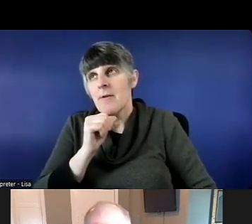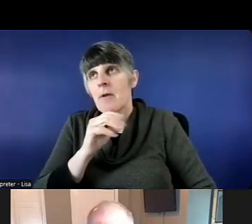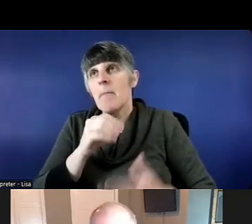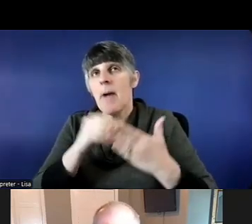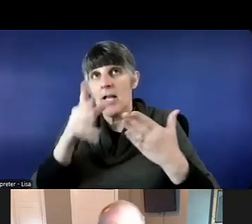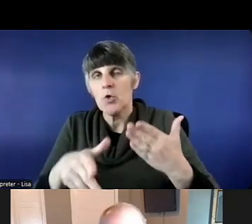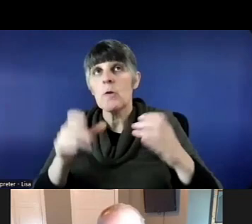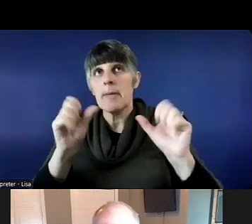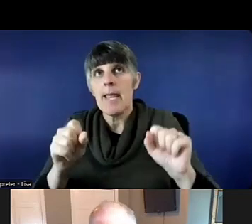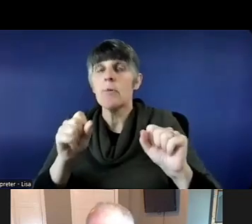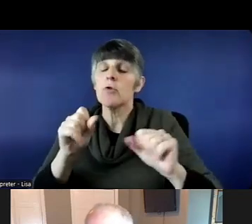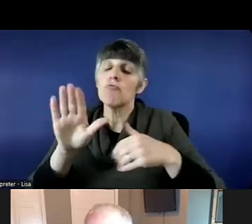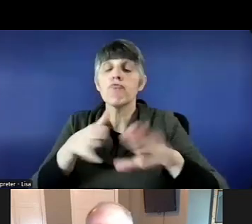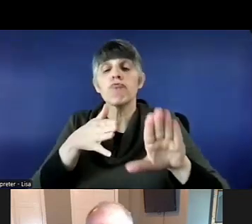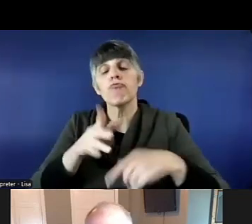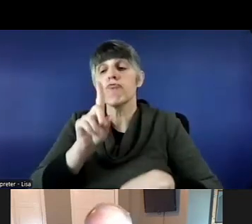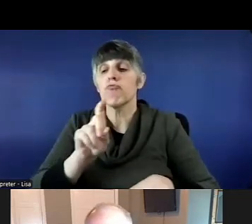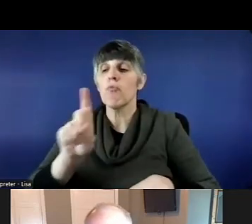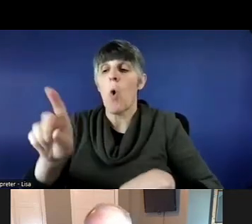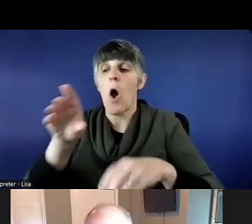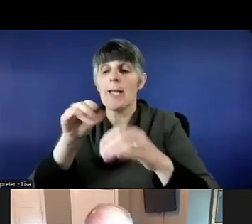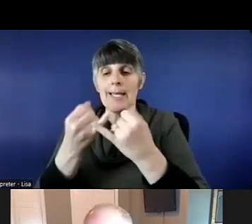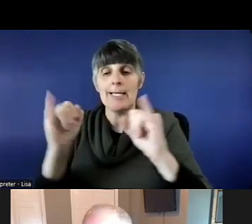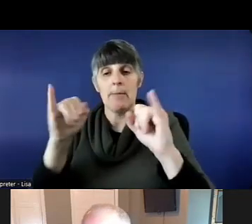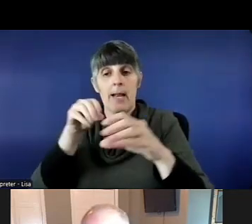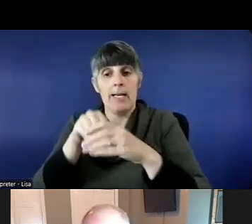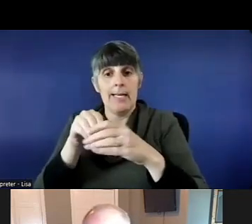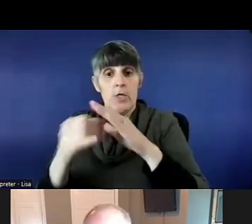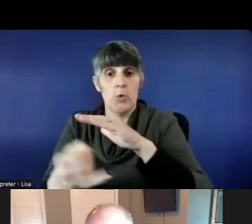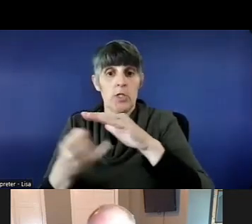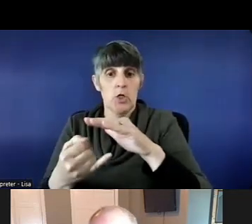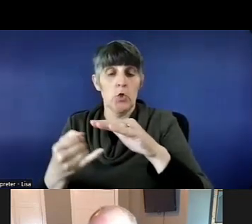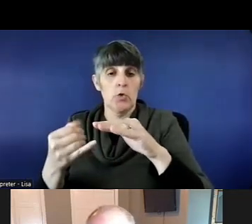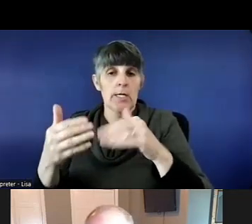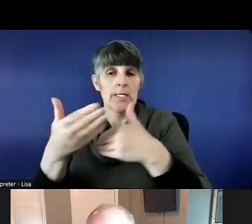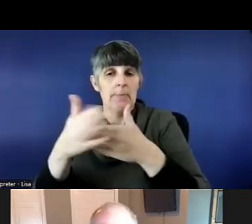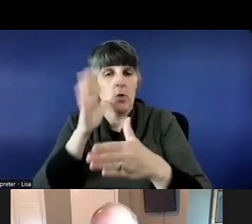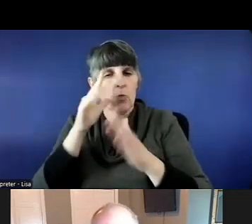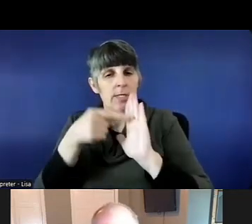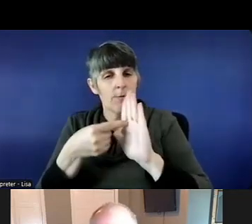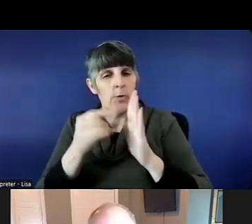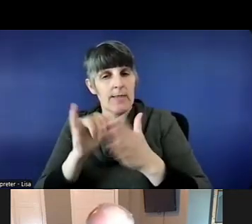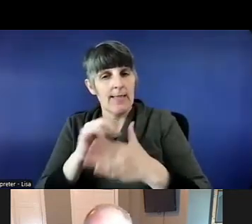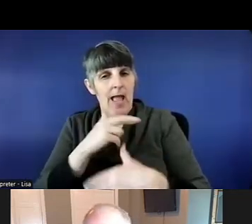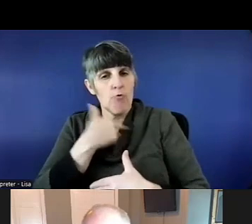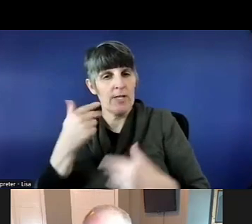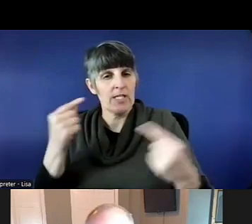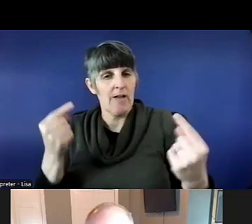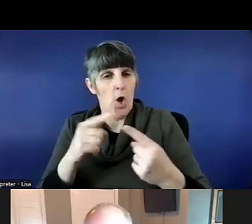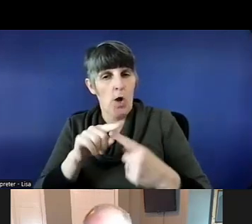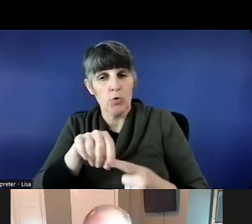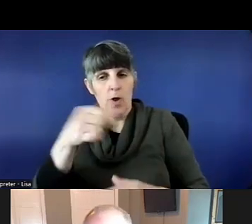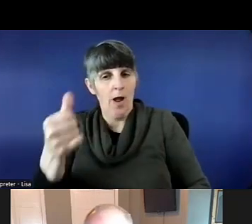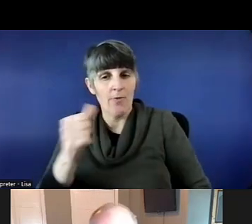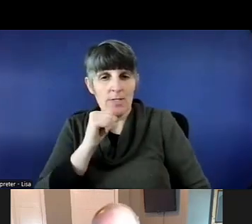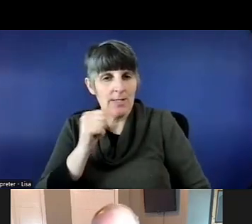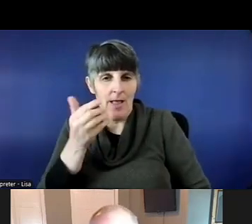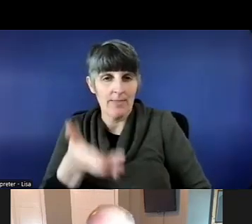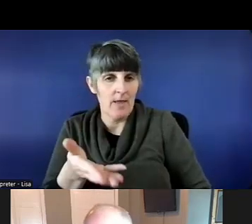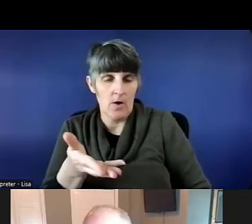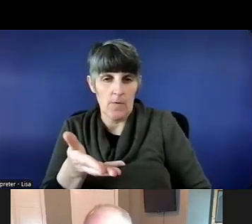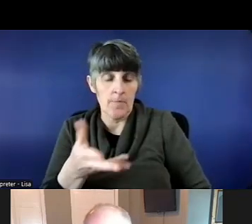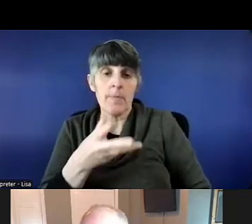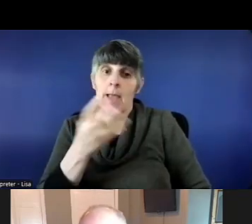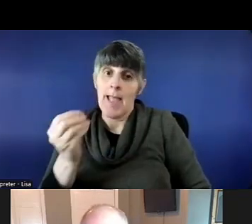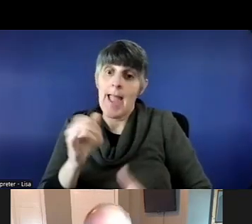being able to walk independently into a seclusion space would demonstrate that risk of harm to others is not there,